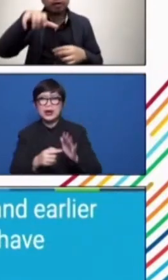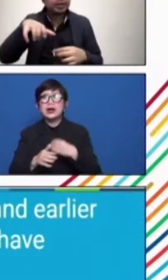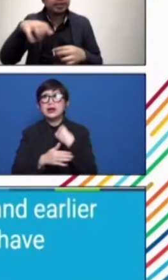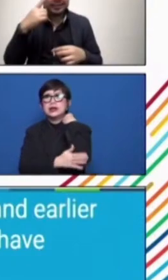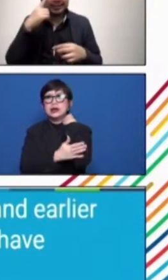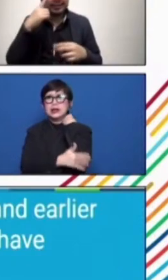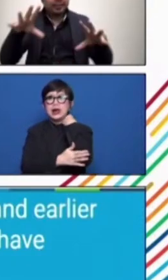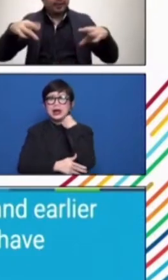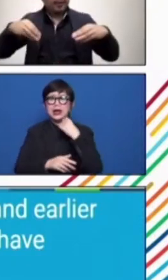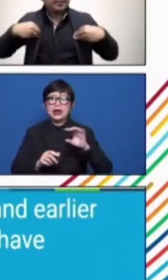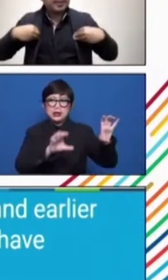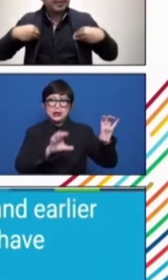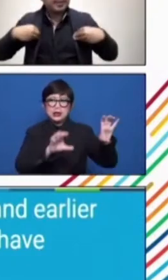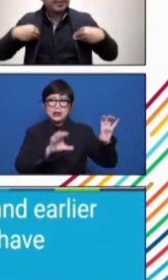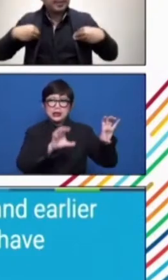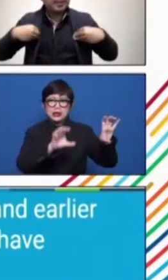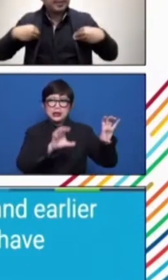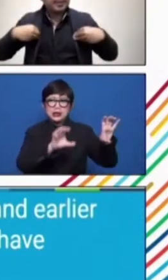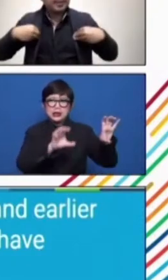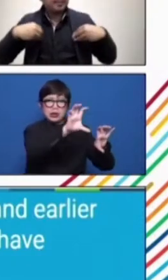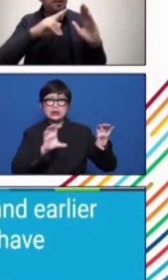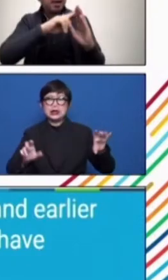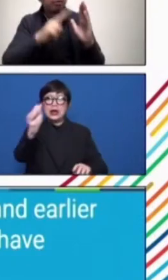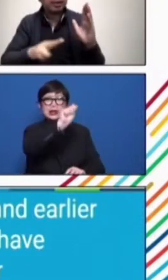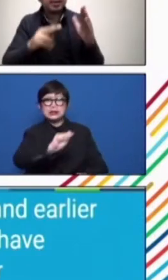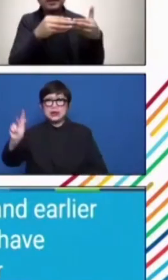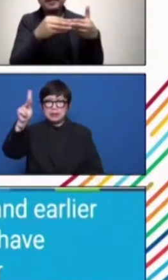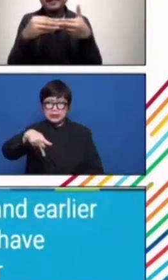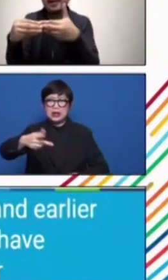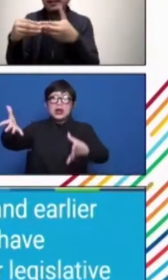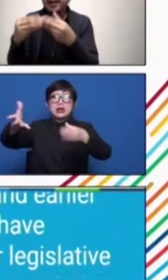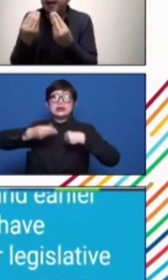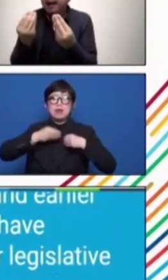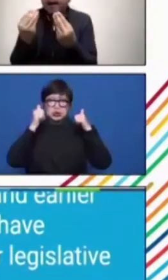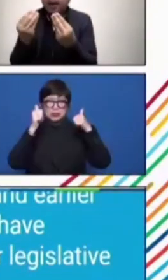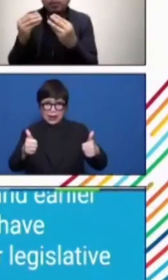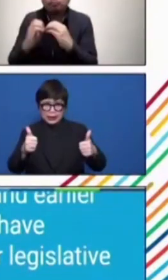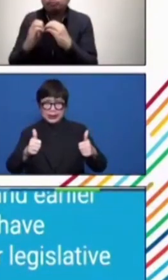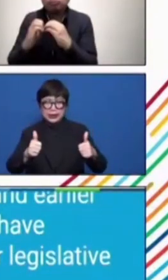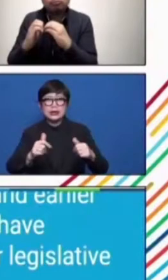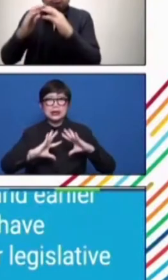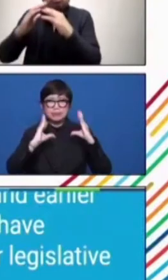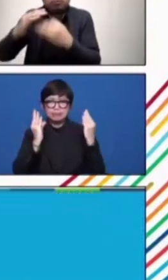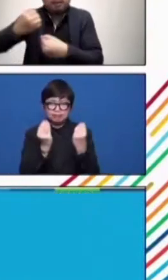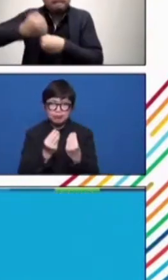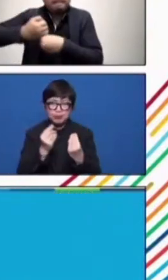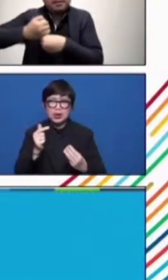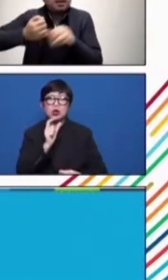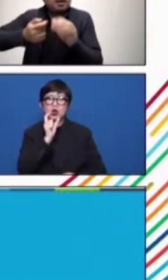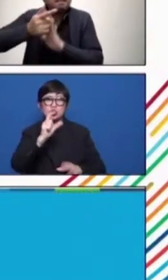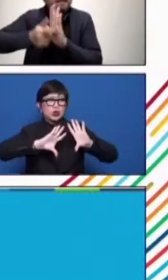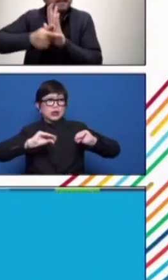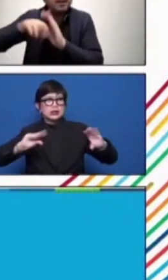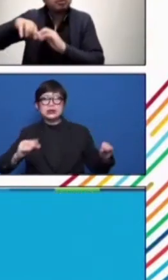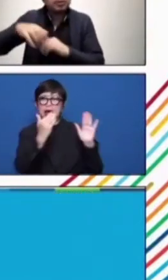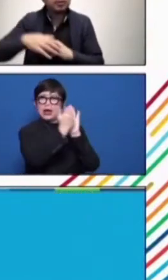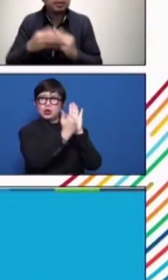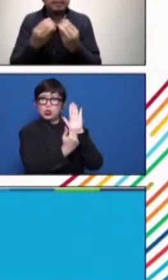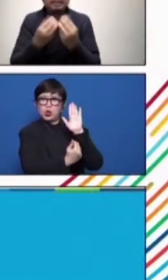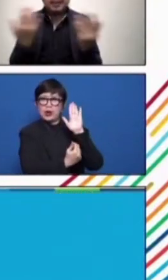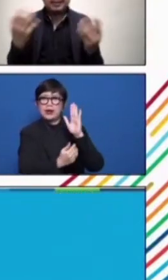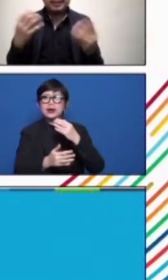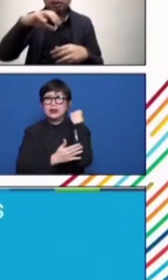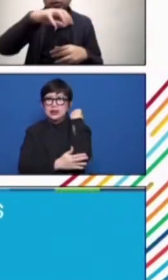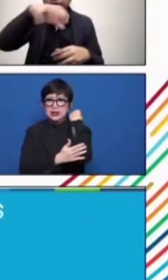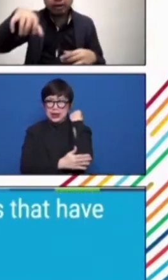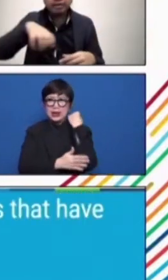the Convention as a framework for legislative and policy development most countries in the region have adopted legislative reforms that have